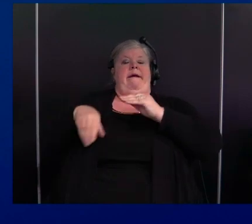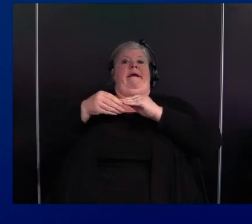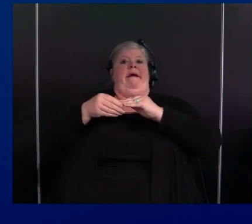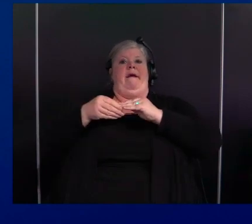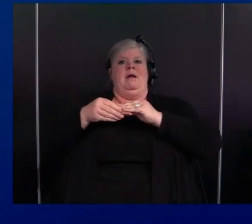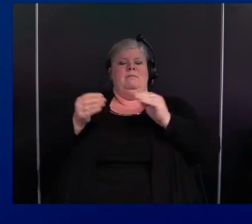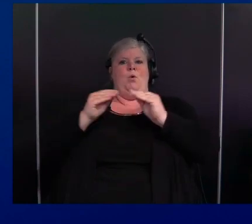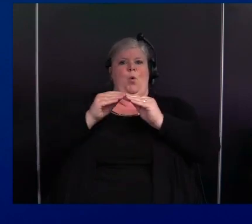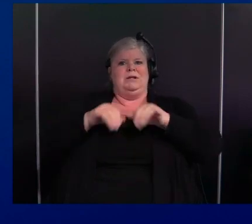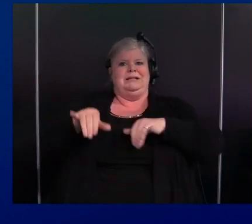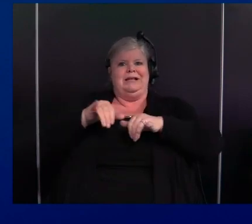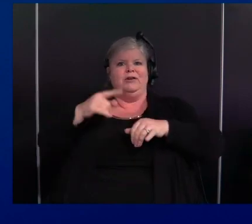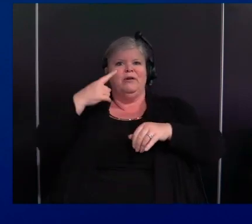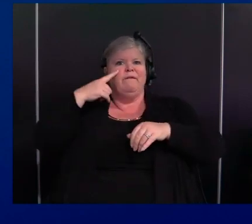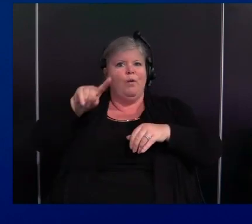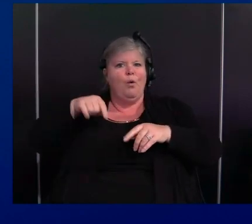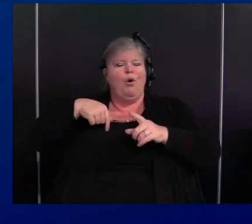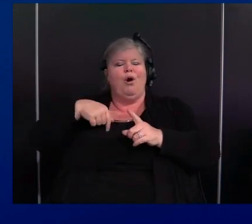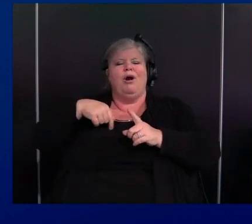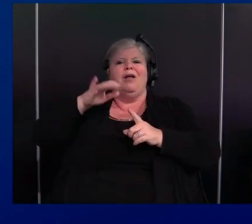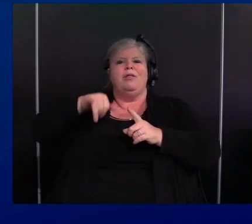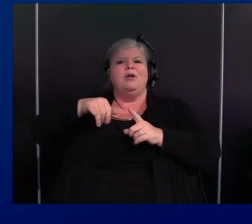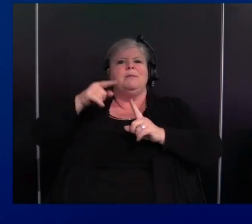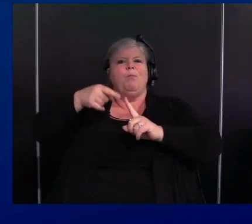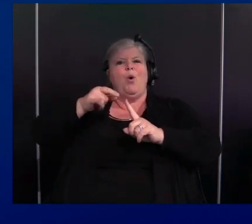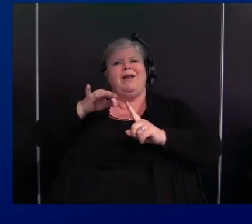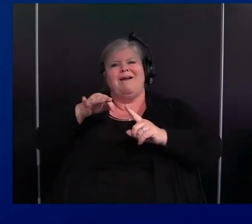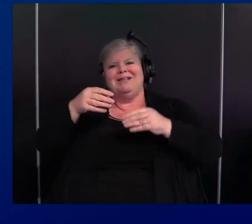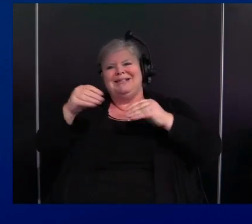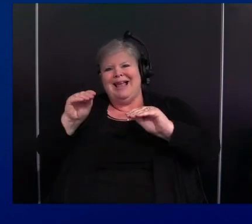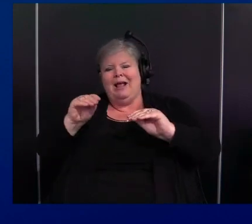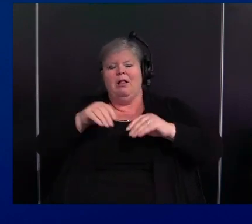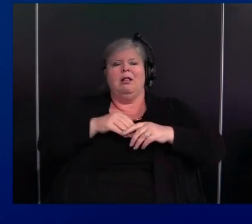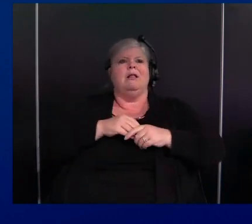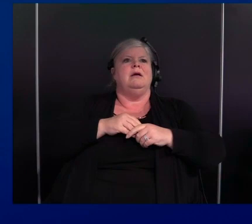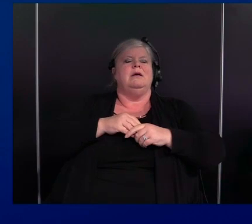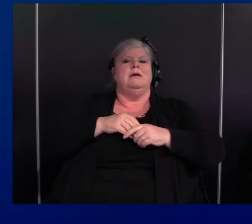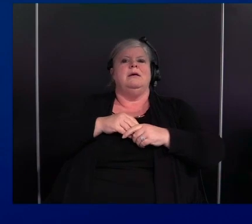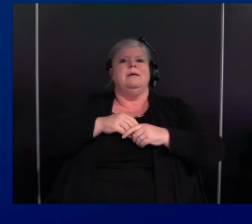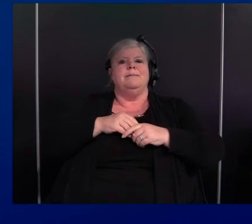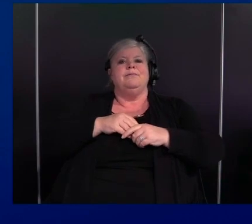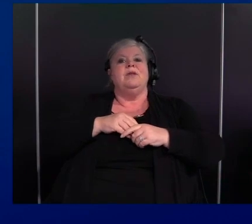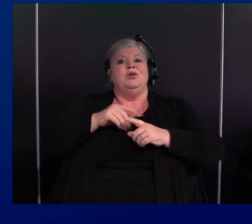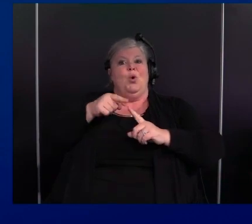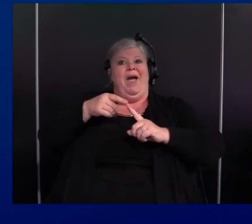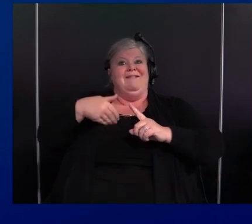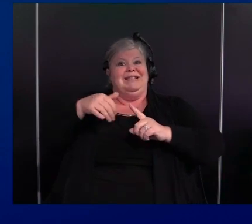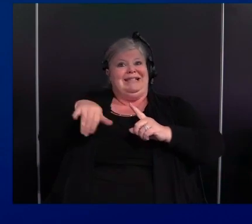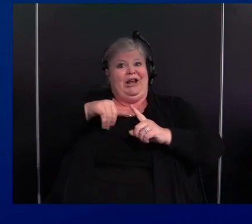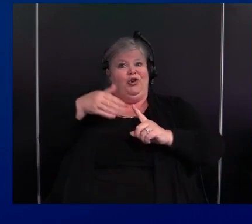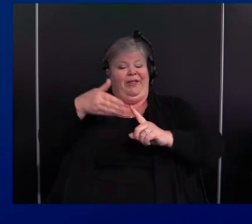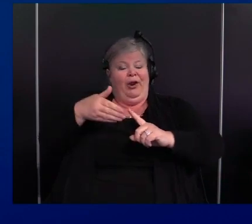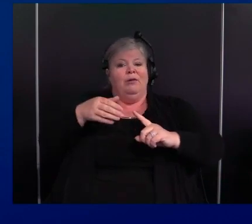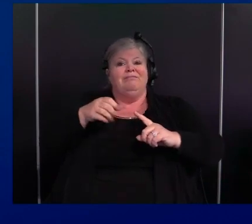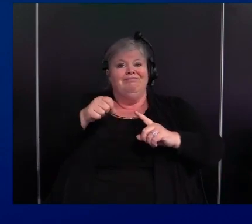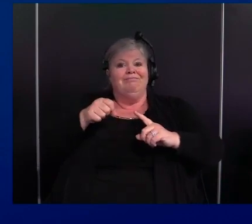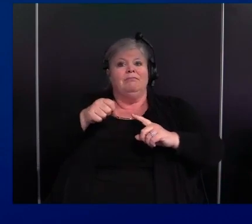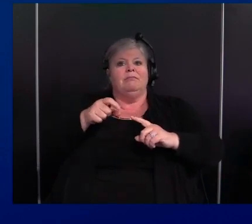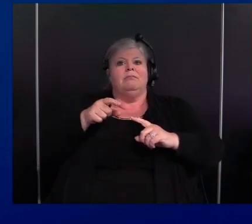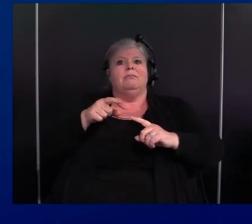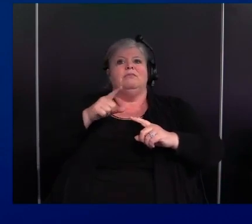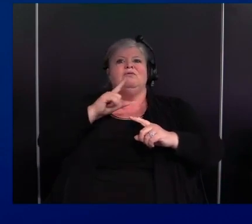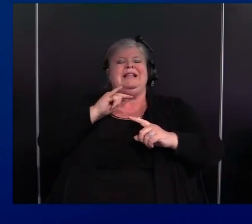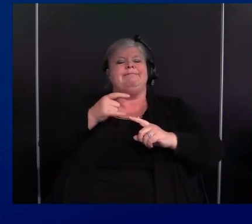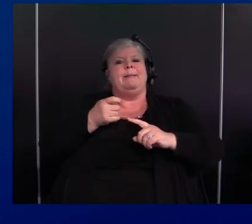sale things, so P2P, P2P is the exact standard. And they are very